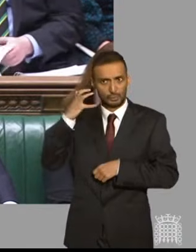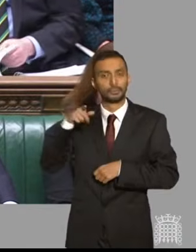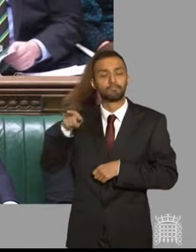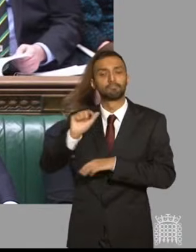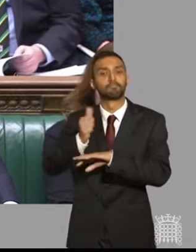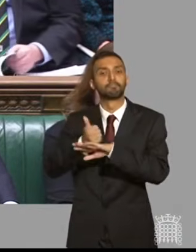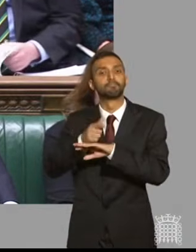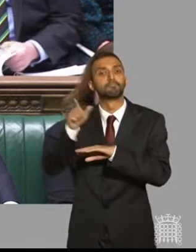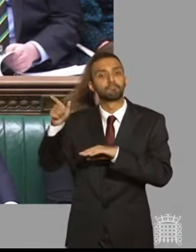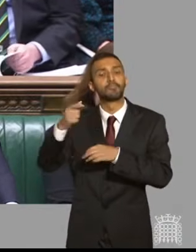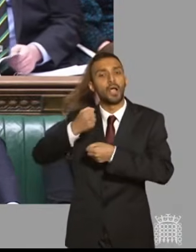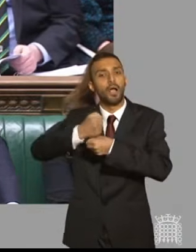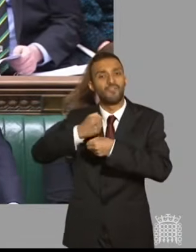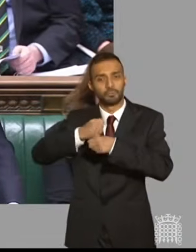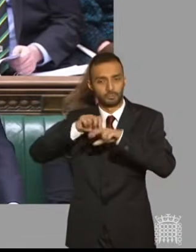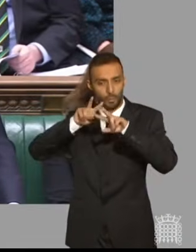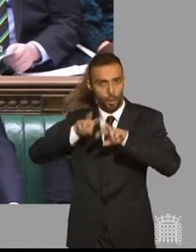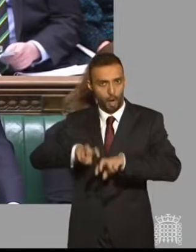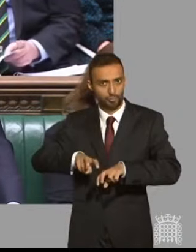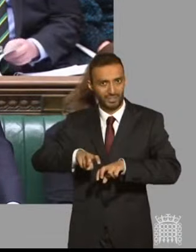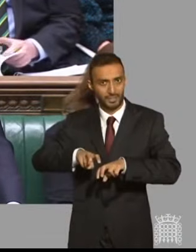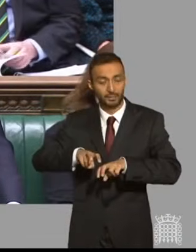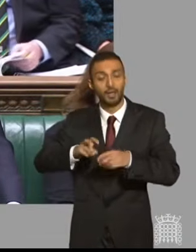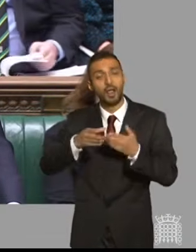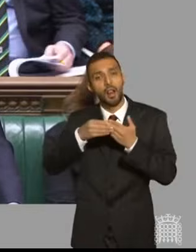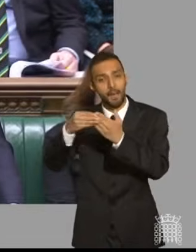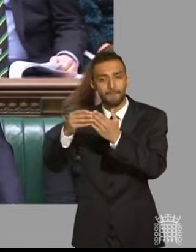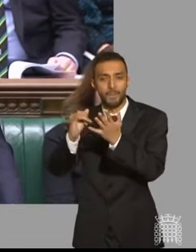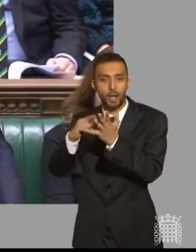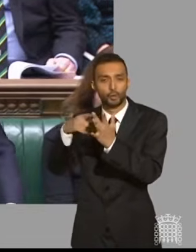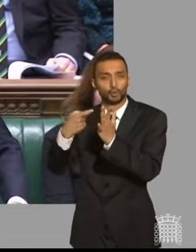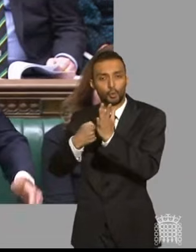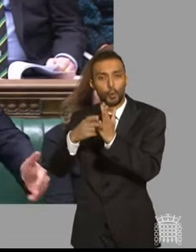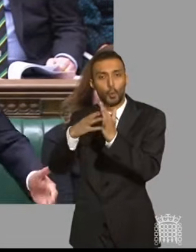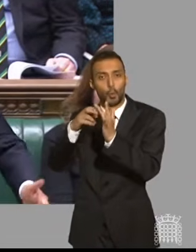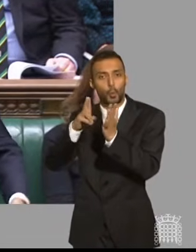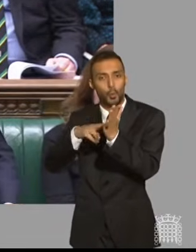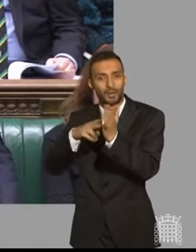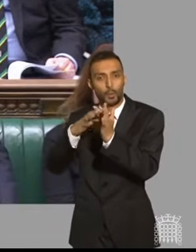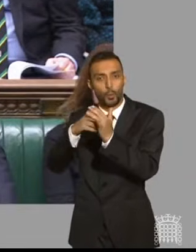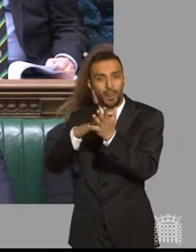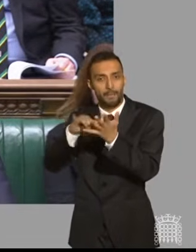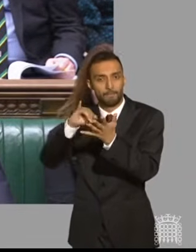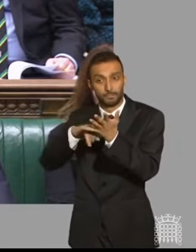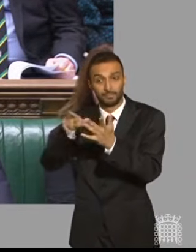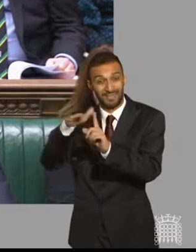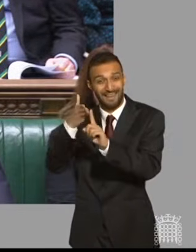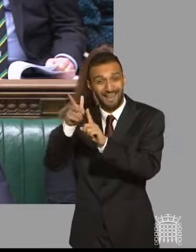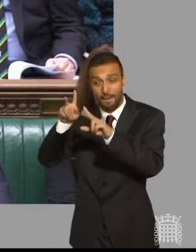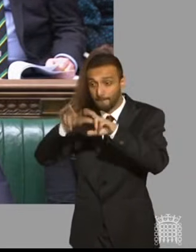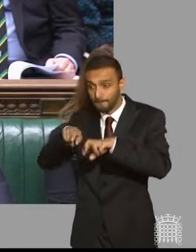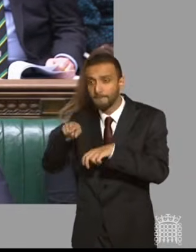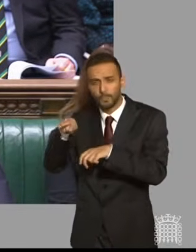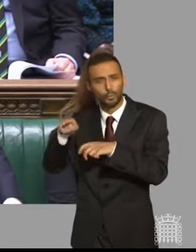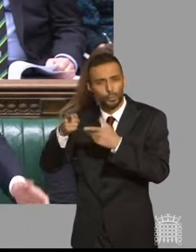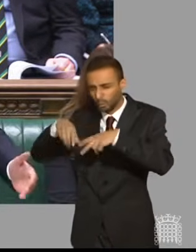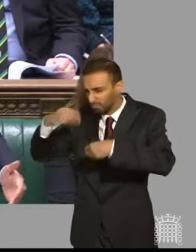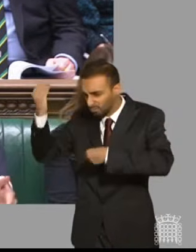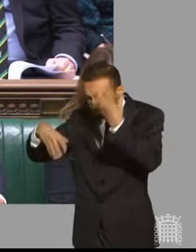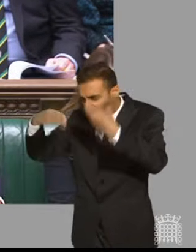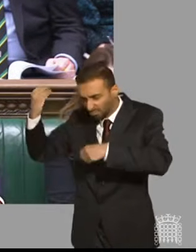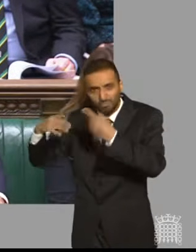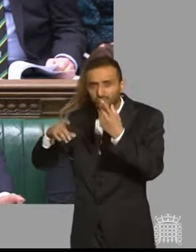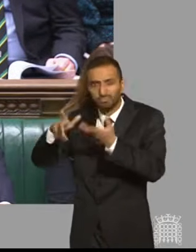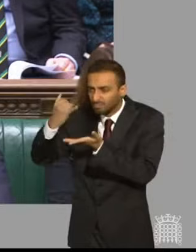went wrong, Mr. Speaker, and it is right that that inquiry is allowed to do its work. But also, Mr. Speaker, following the High Court case, the